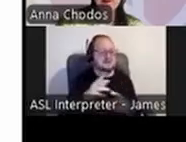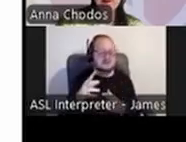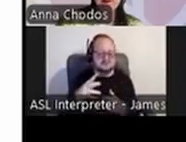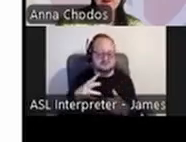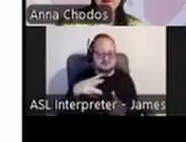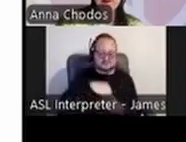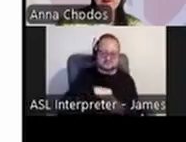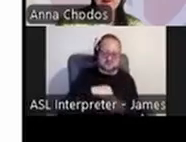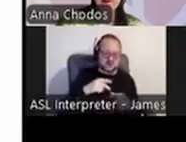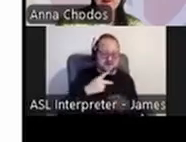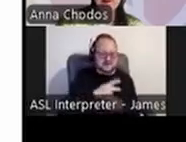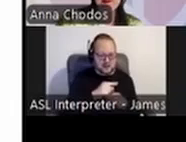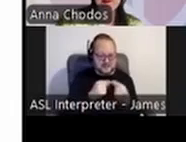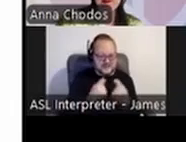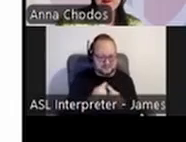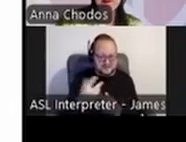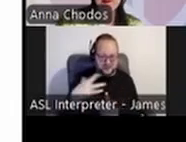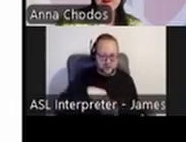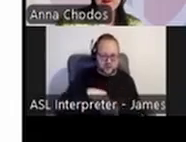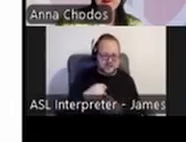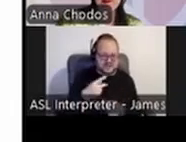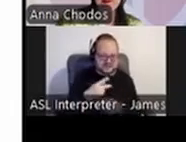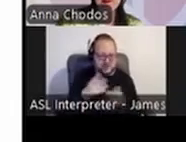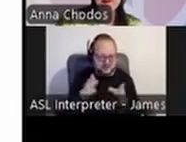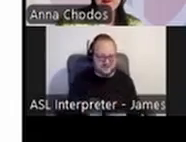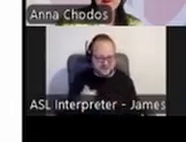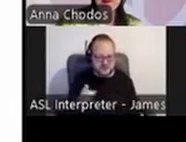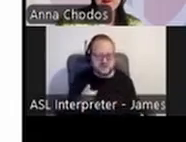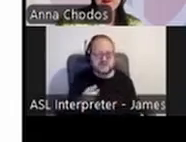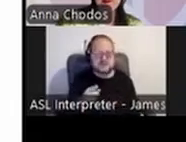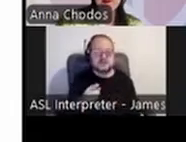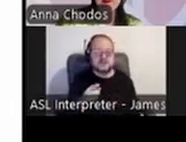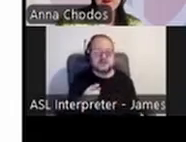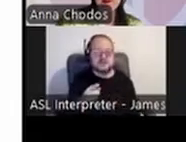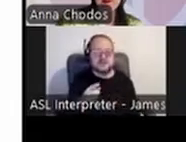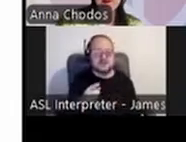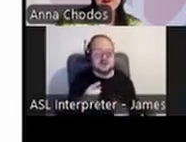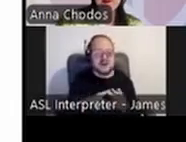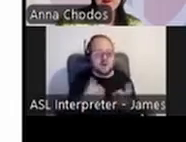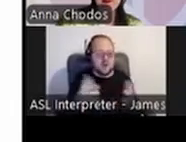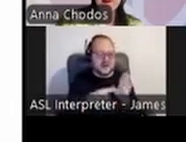identified? So Anna, how is the UCSF team measuring success here?